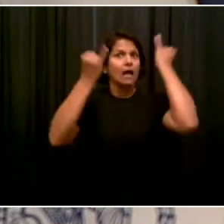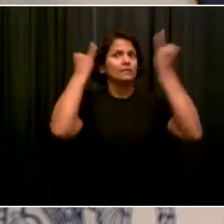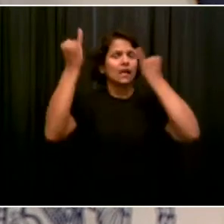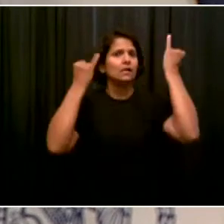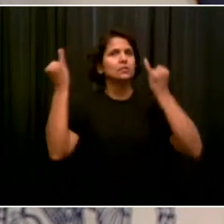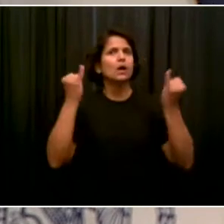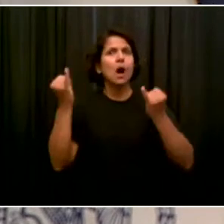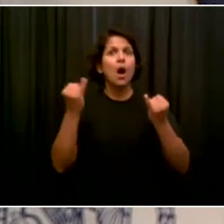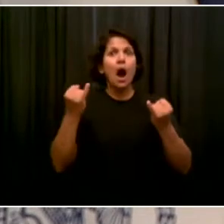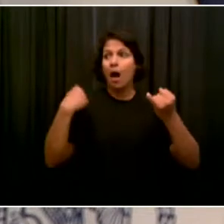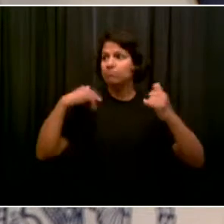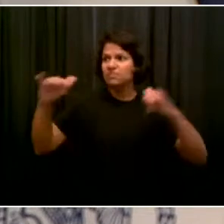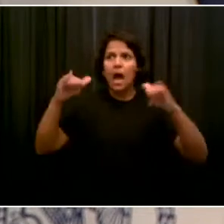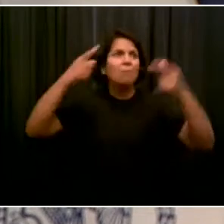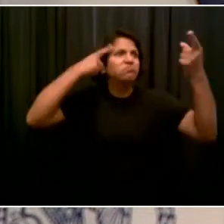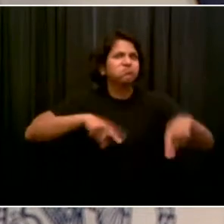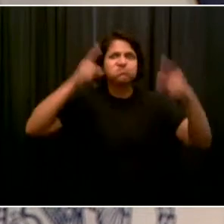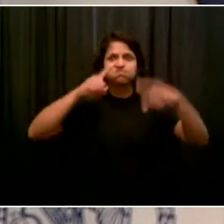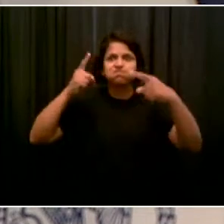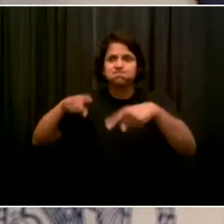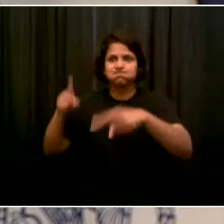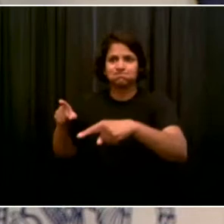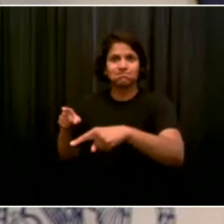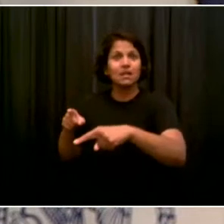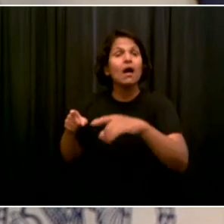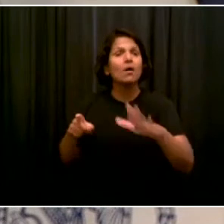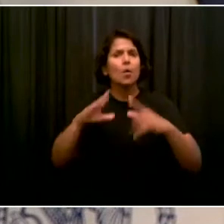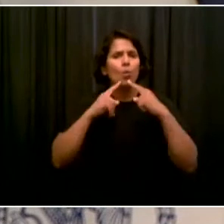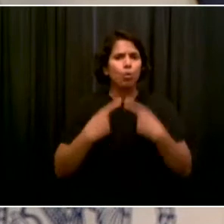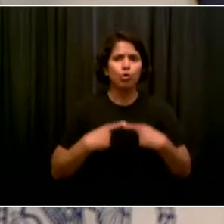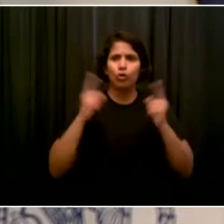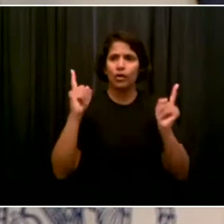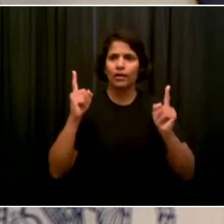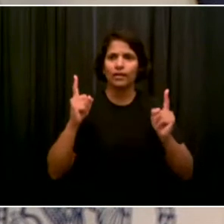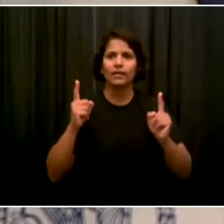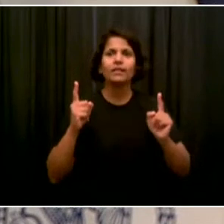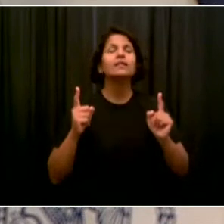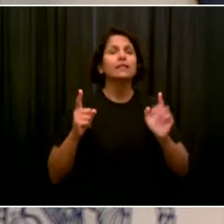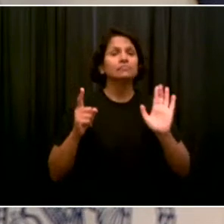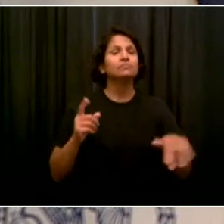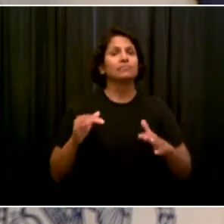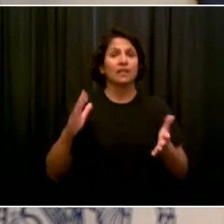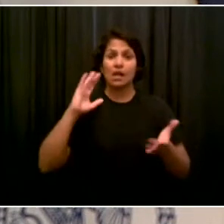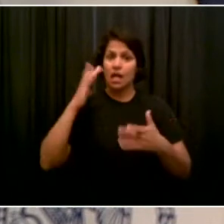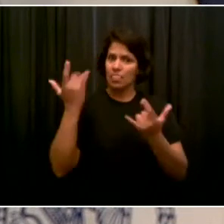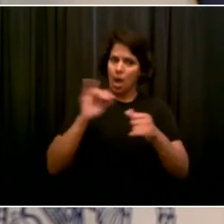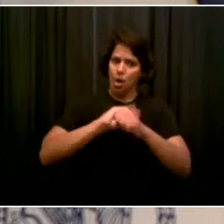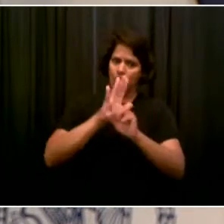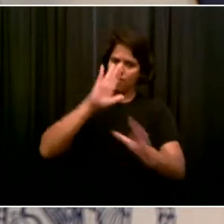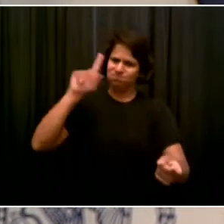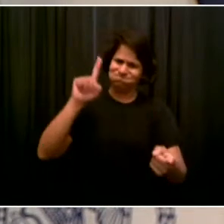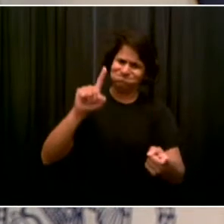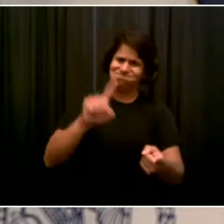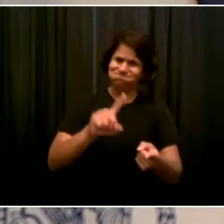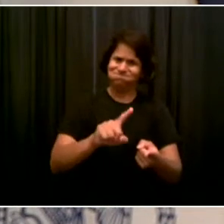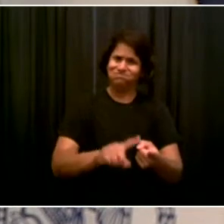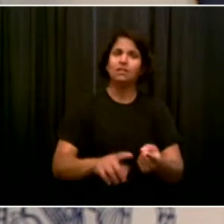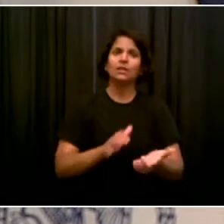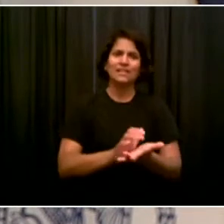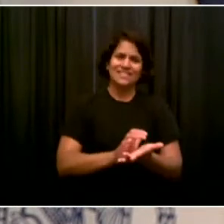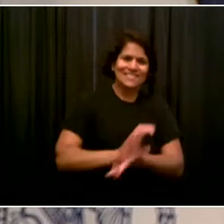the more we protect against sliding backwards to those horrible times we went through in 2020. I want to bring forward a voice